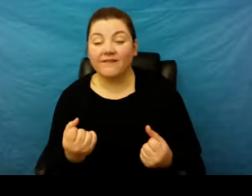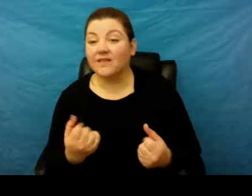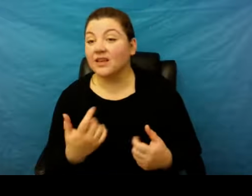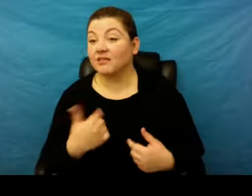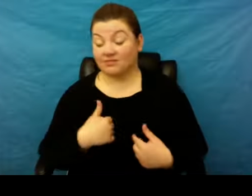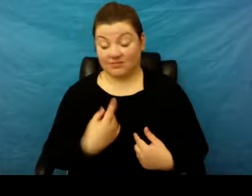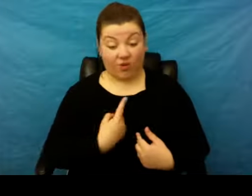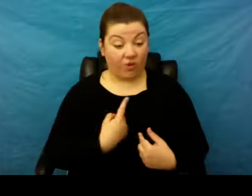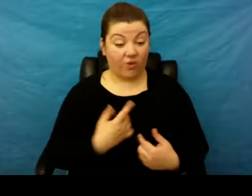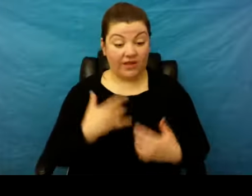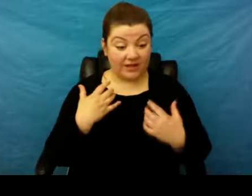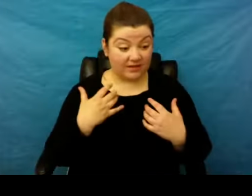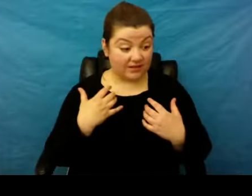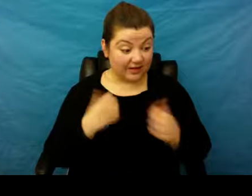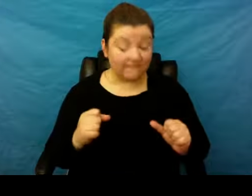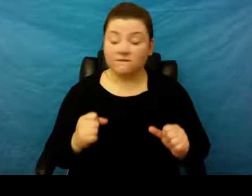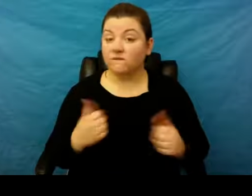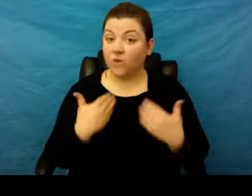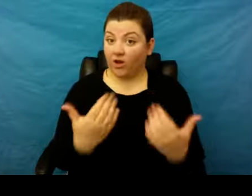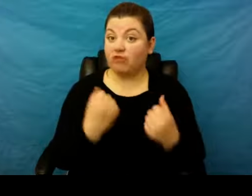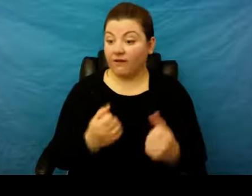fine, drive forever.